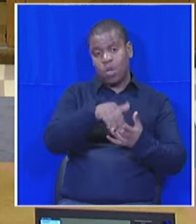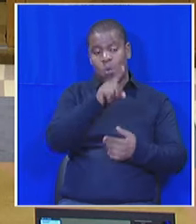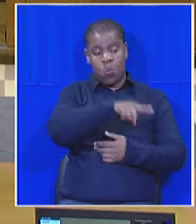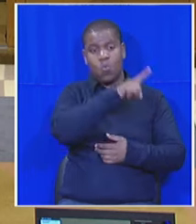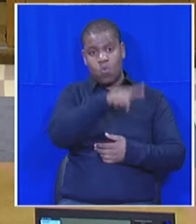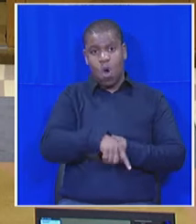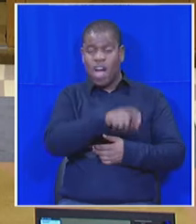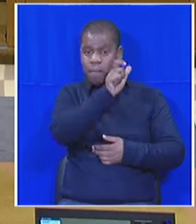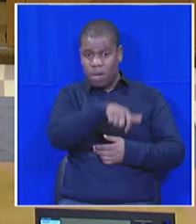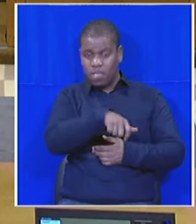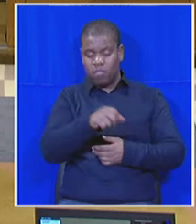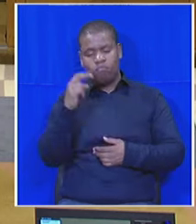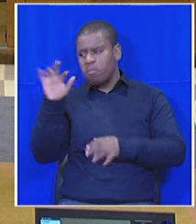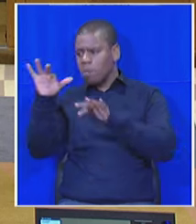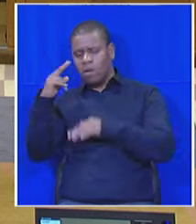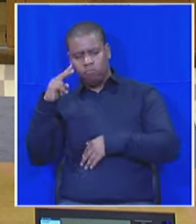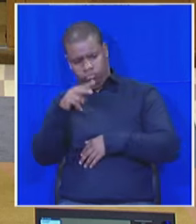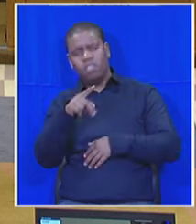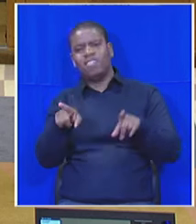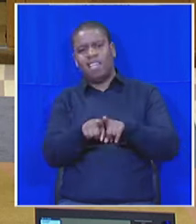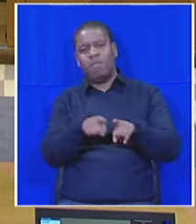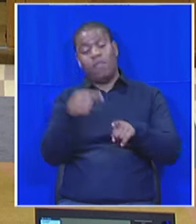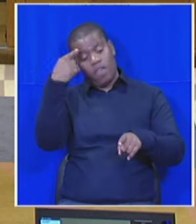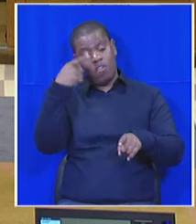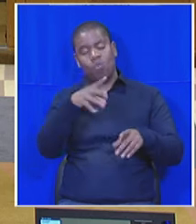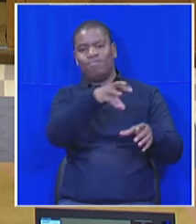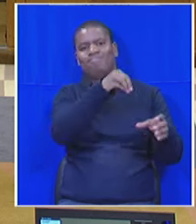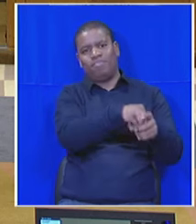Thank you. IFP Nkosi Kebekulu.